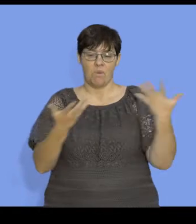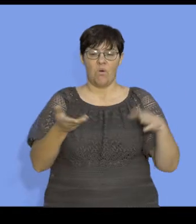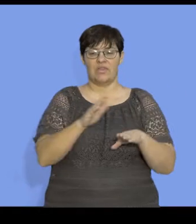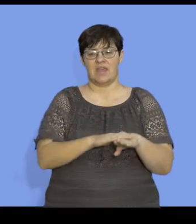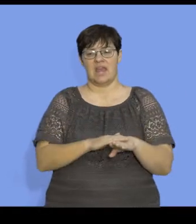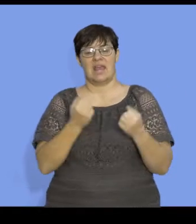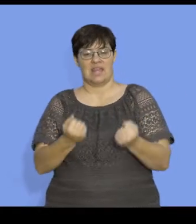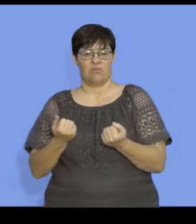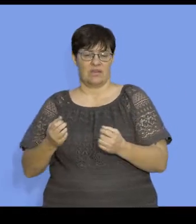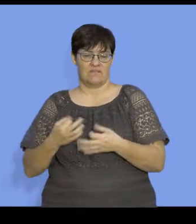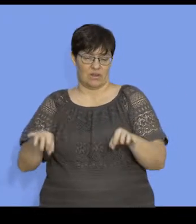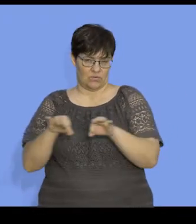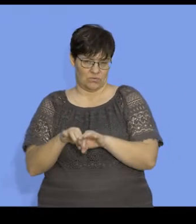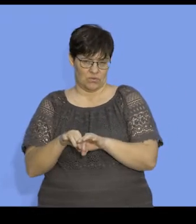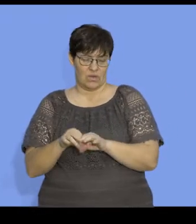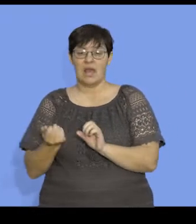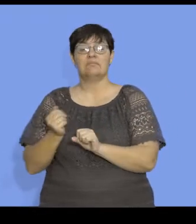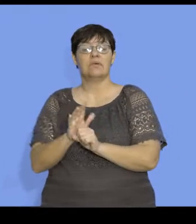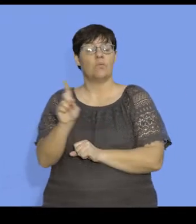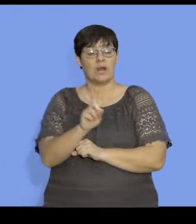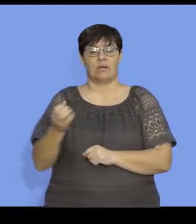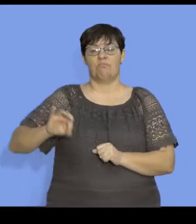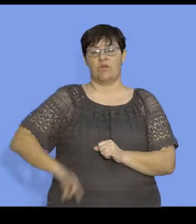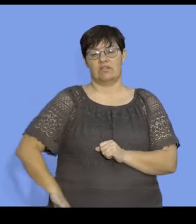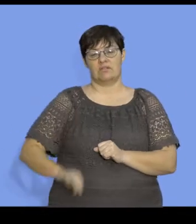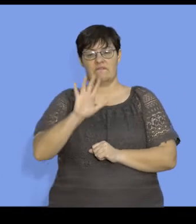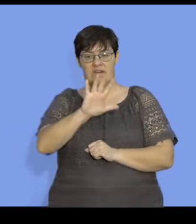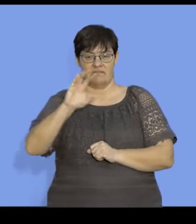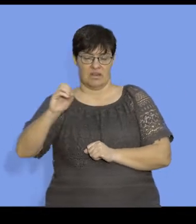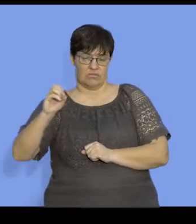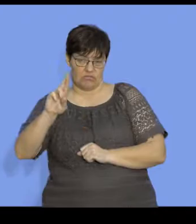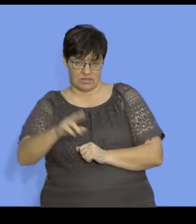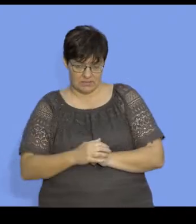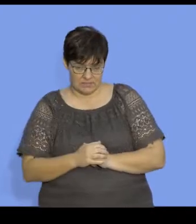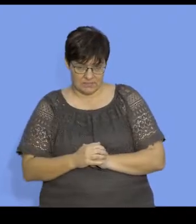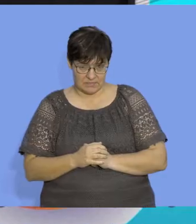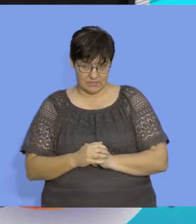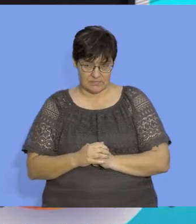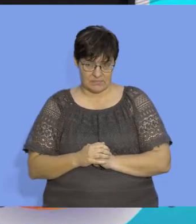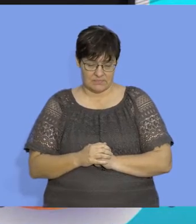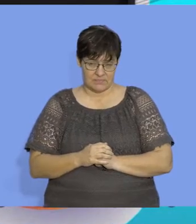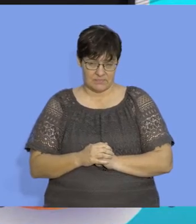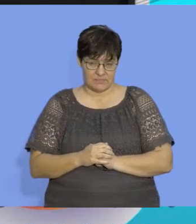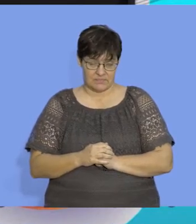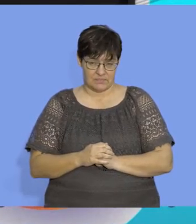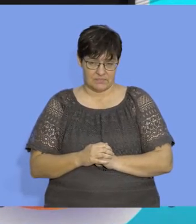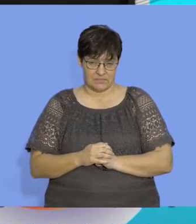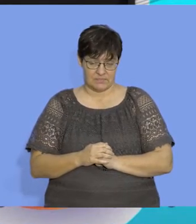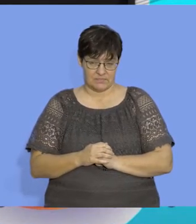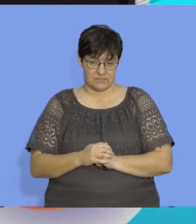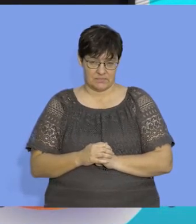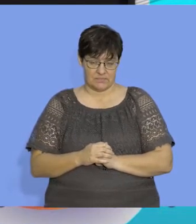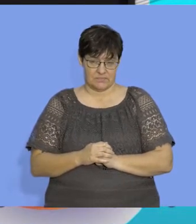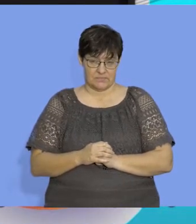a profit of 500 Rand. Okay, now, in terms